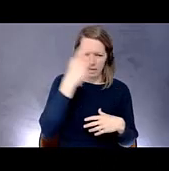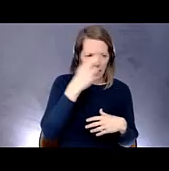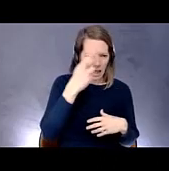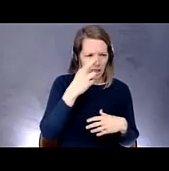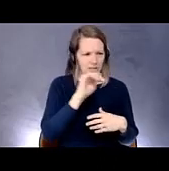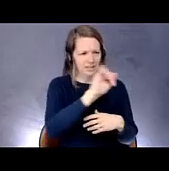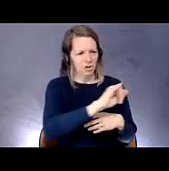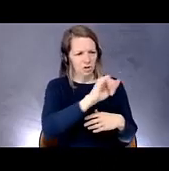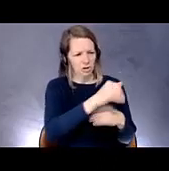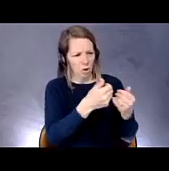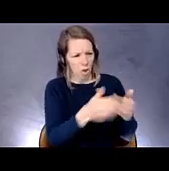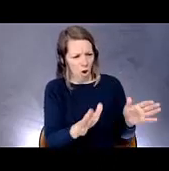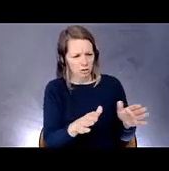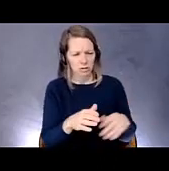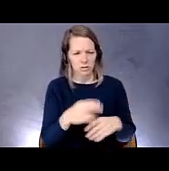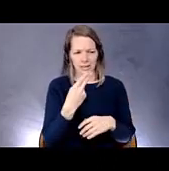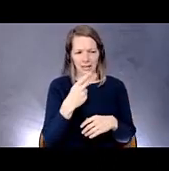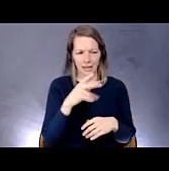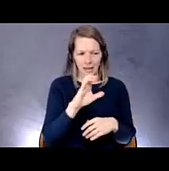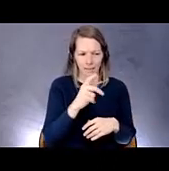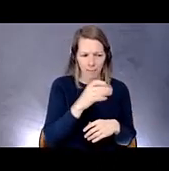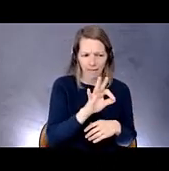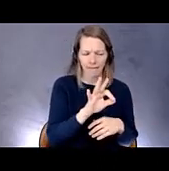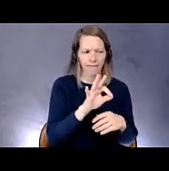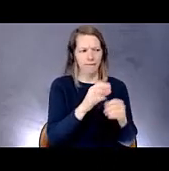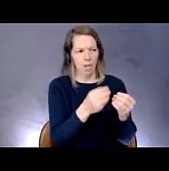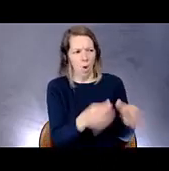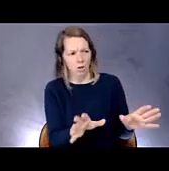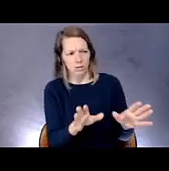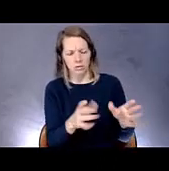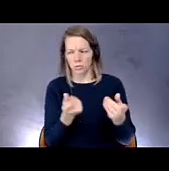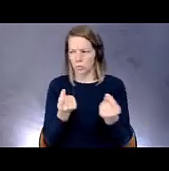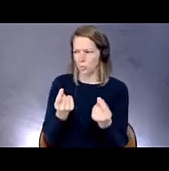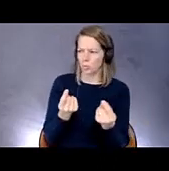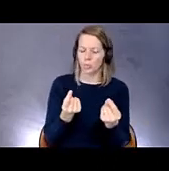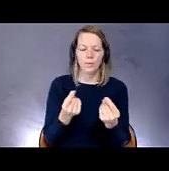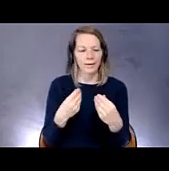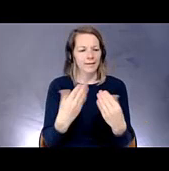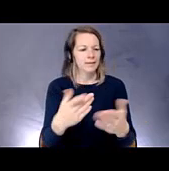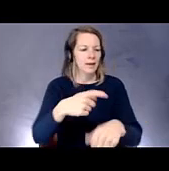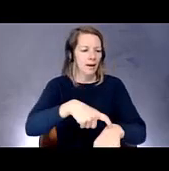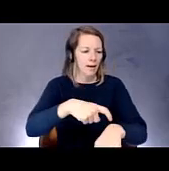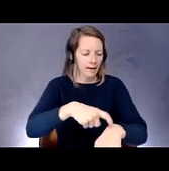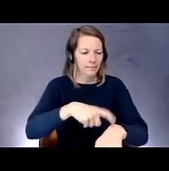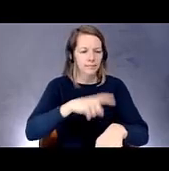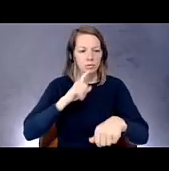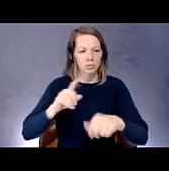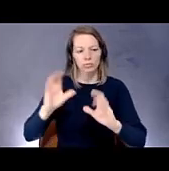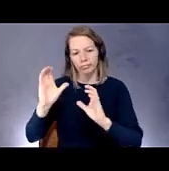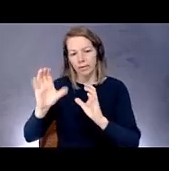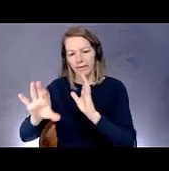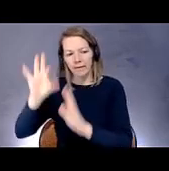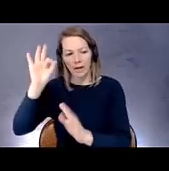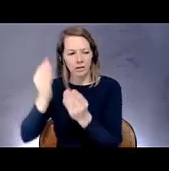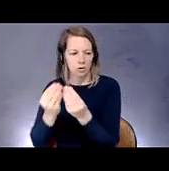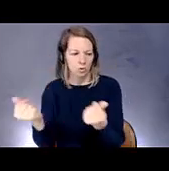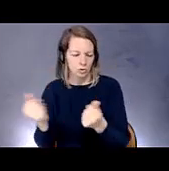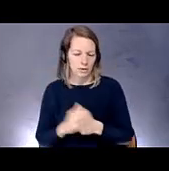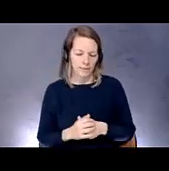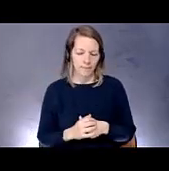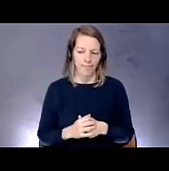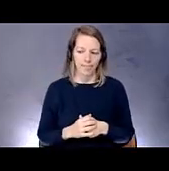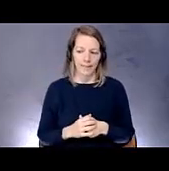through HCPF, through Medicaid, and we want to give them opportunities and time to go and find the solutions for them that work best.